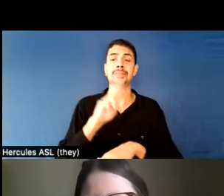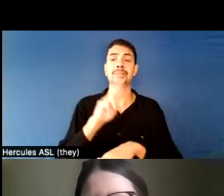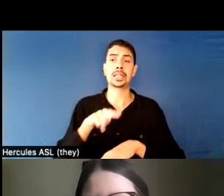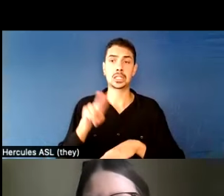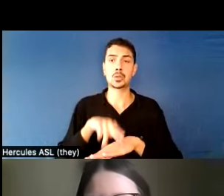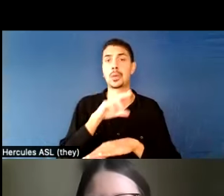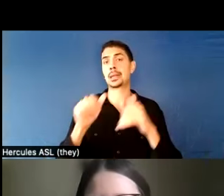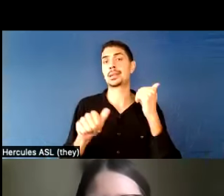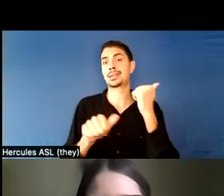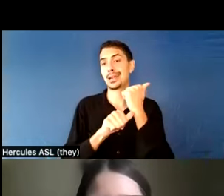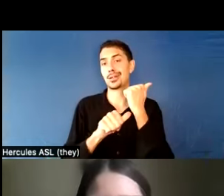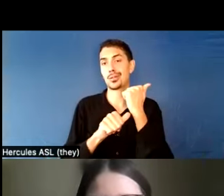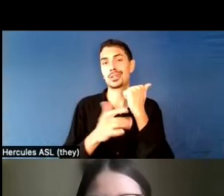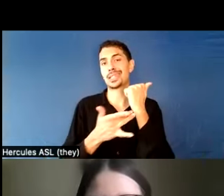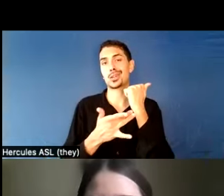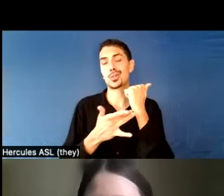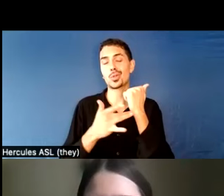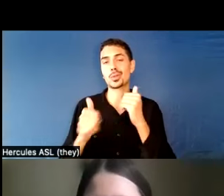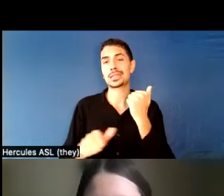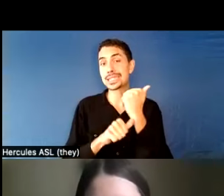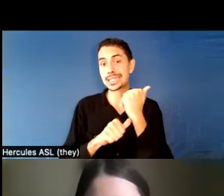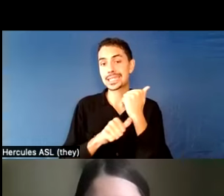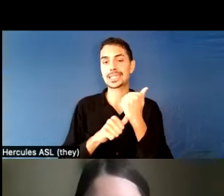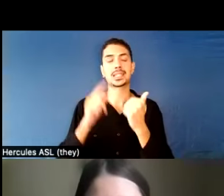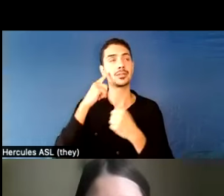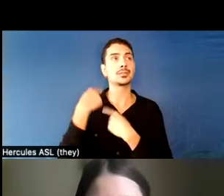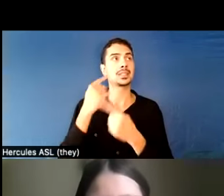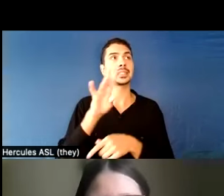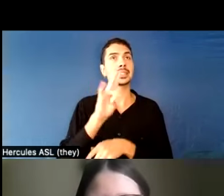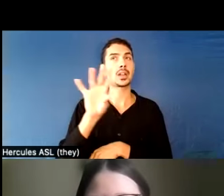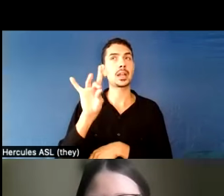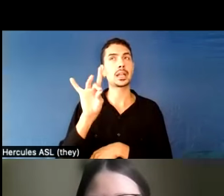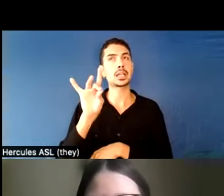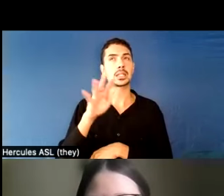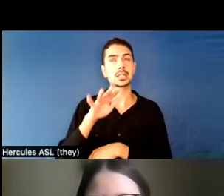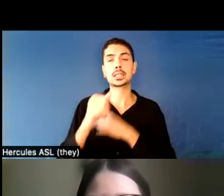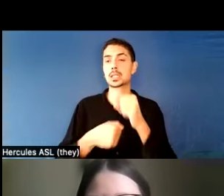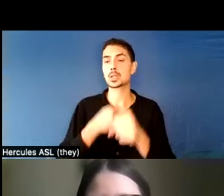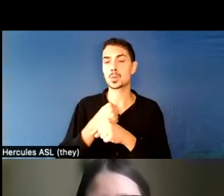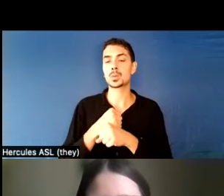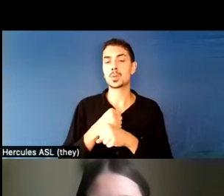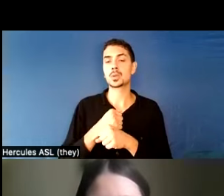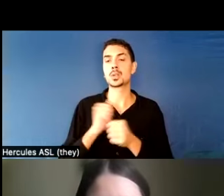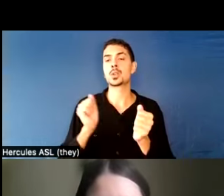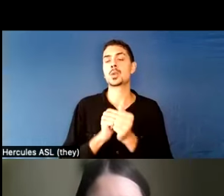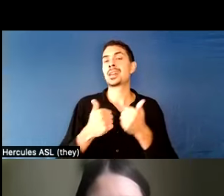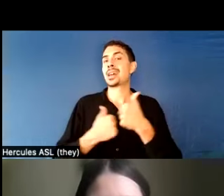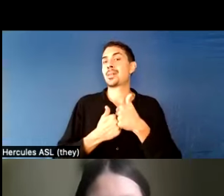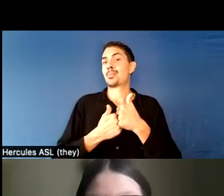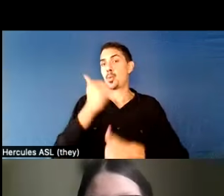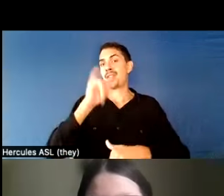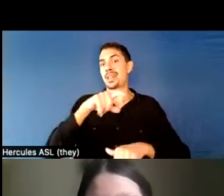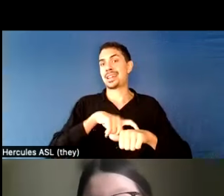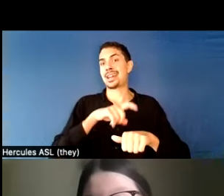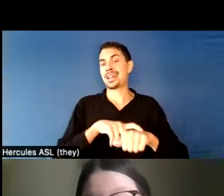assistance for about 7 or 8 years at this point, with a big chunk of that being